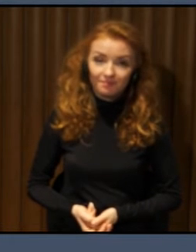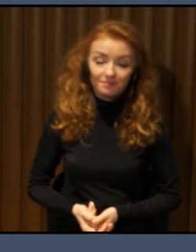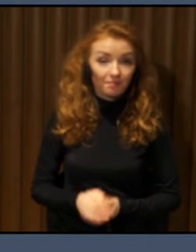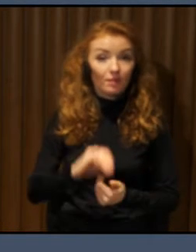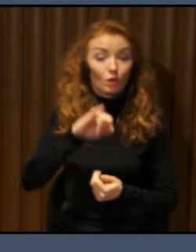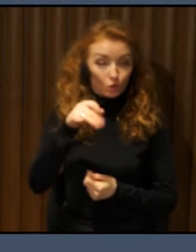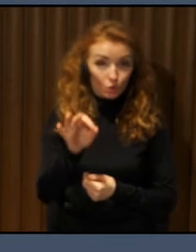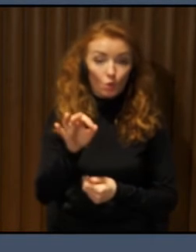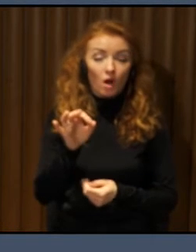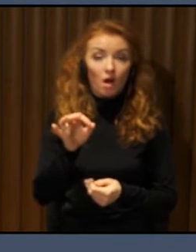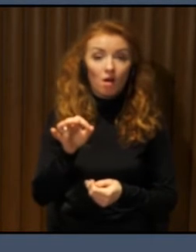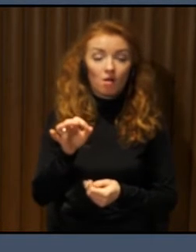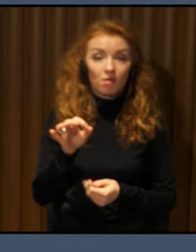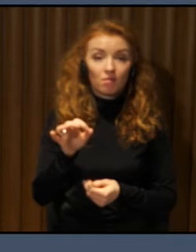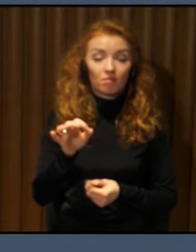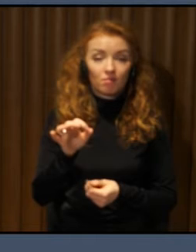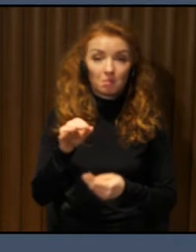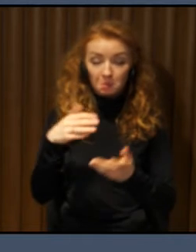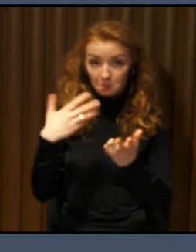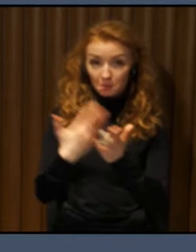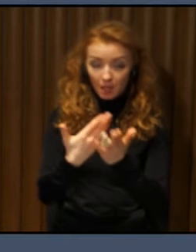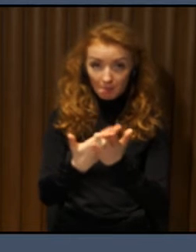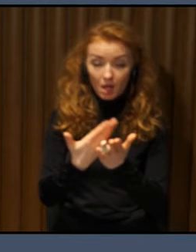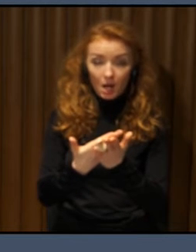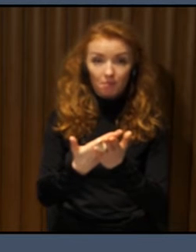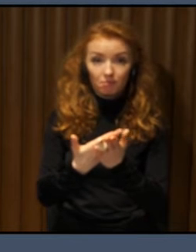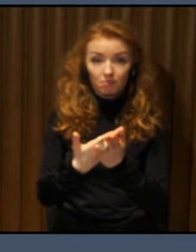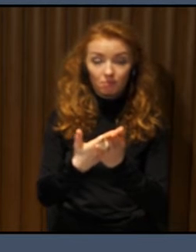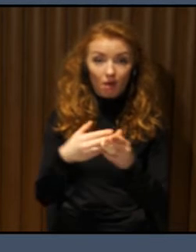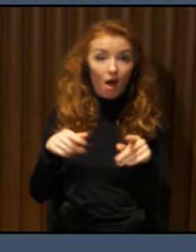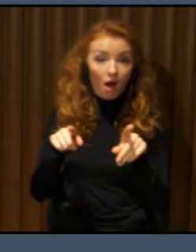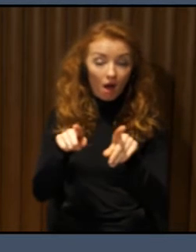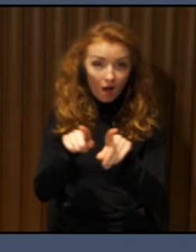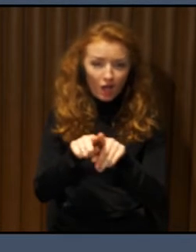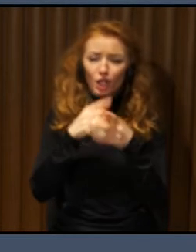I provide you cash to help with that. So there's really not a good system for that.